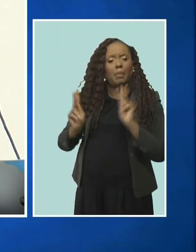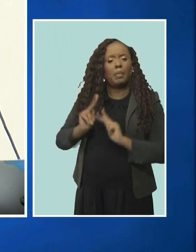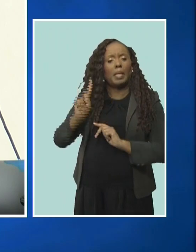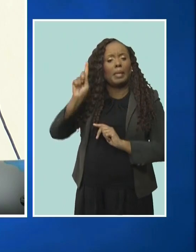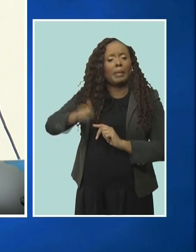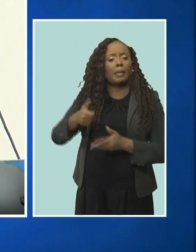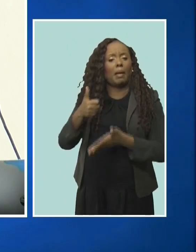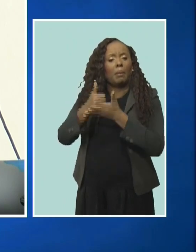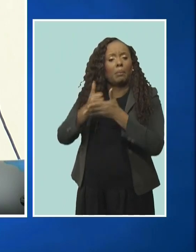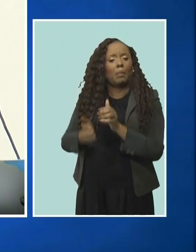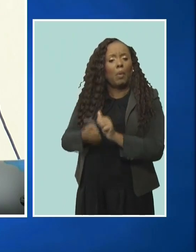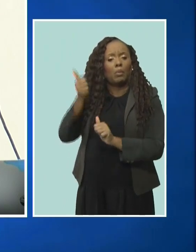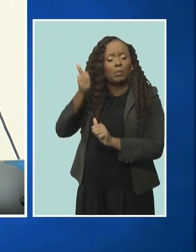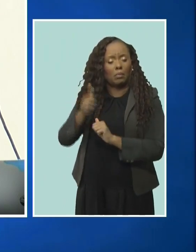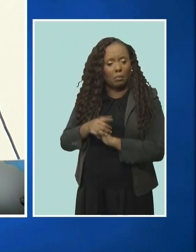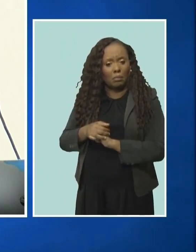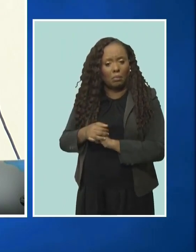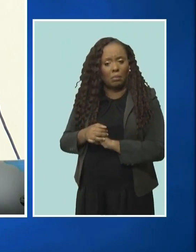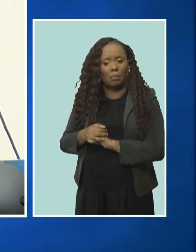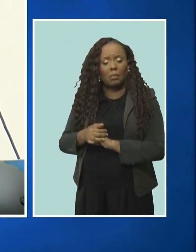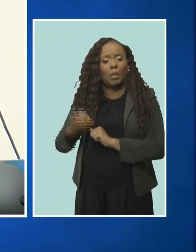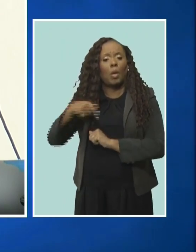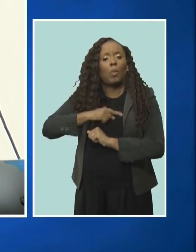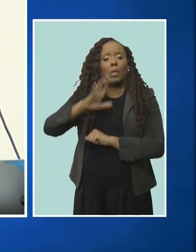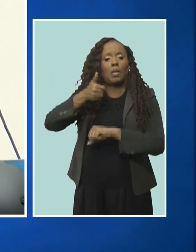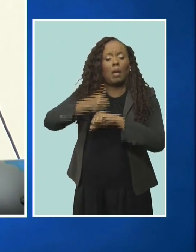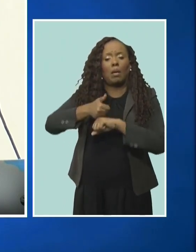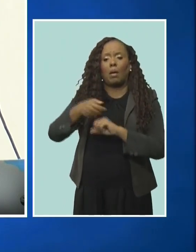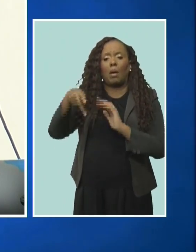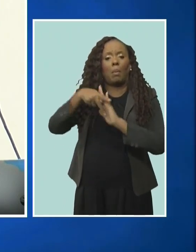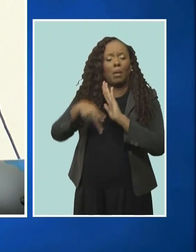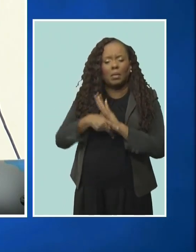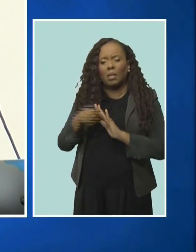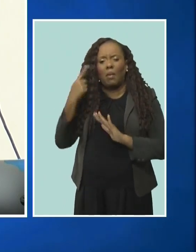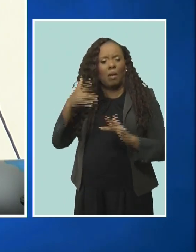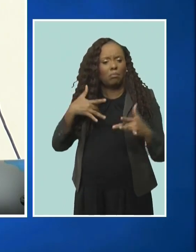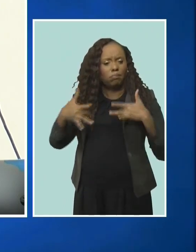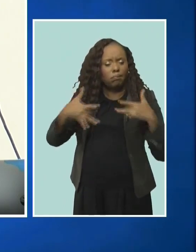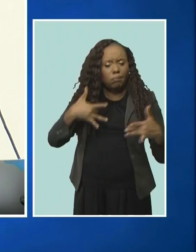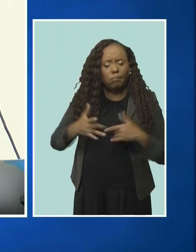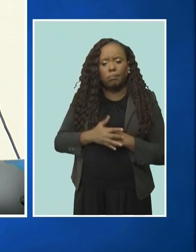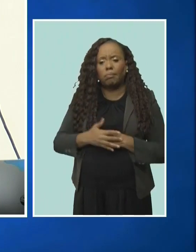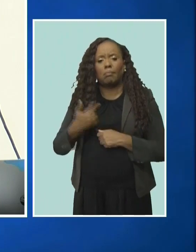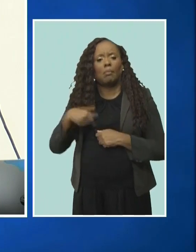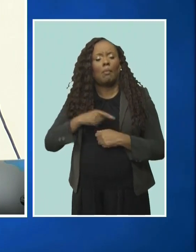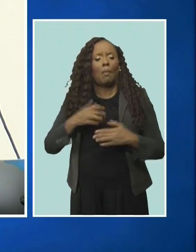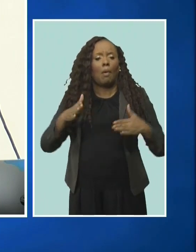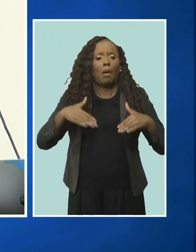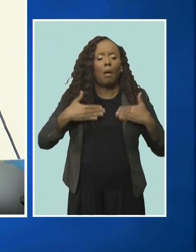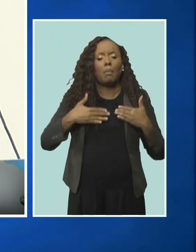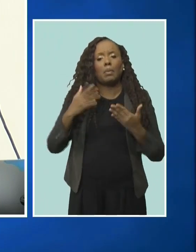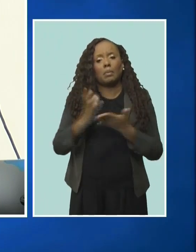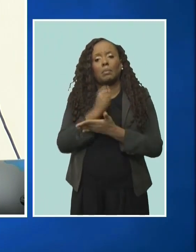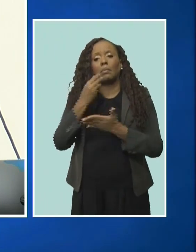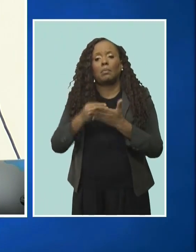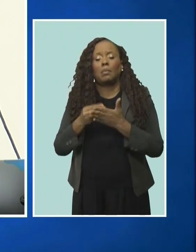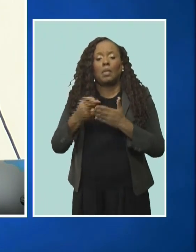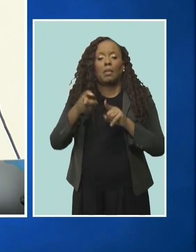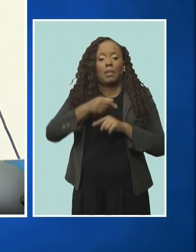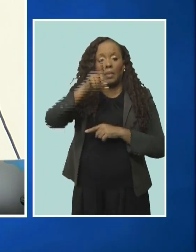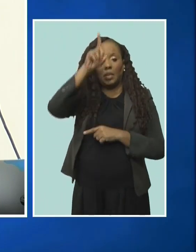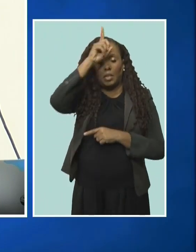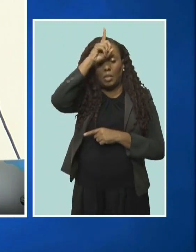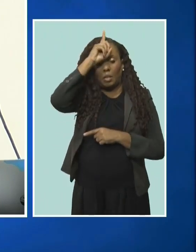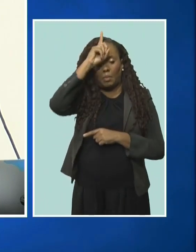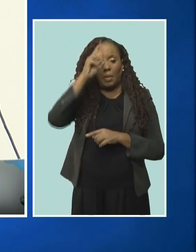In advancing our policy response to this development concern, we were pleased to secure funding from the German Ministry